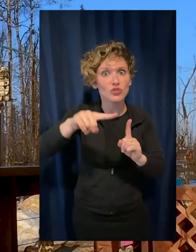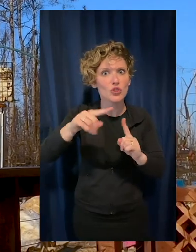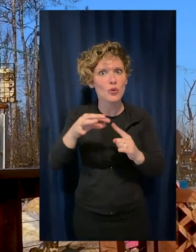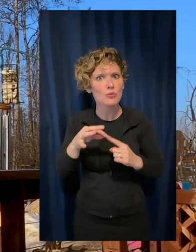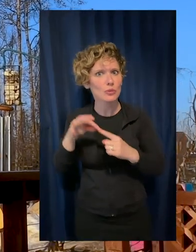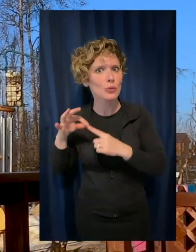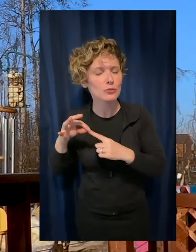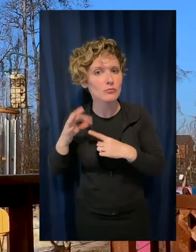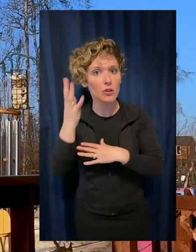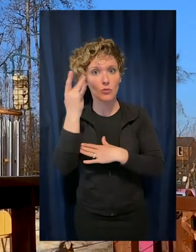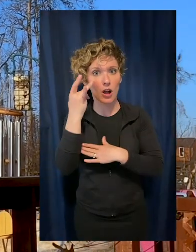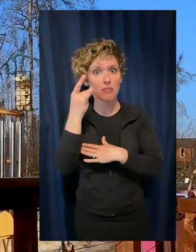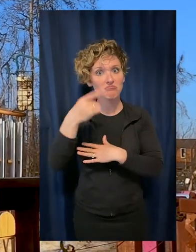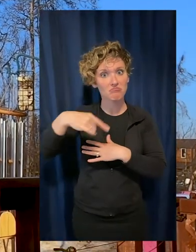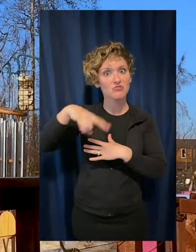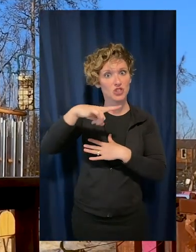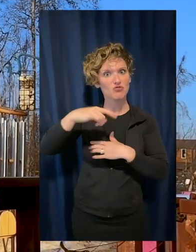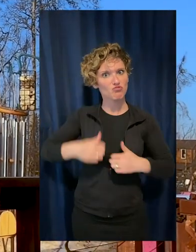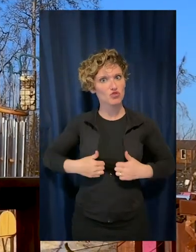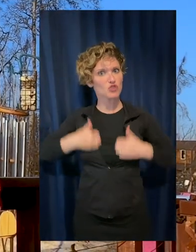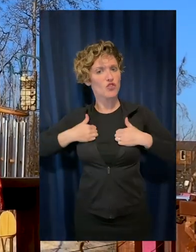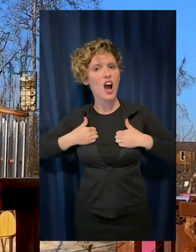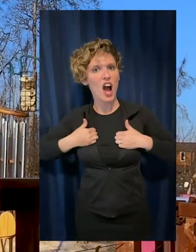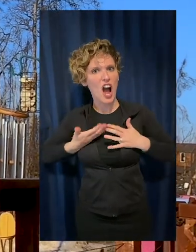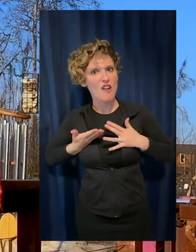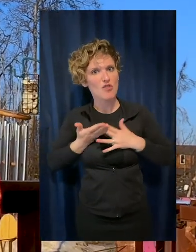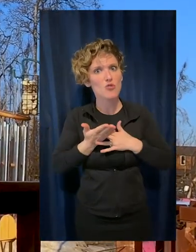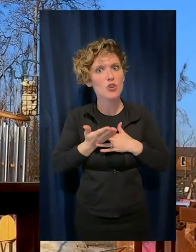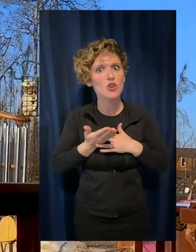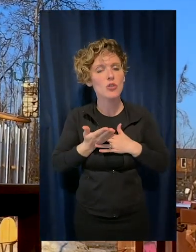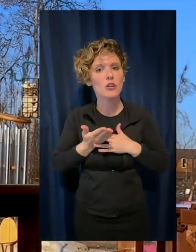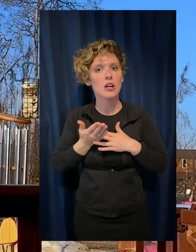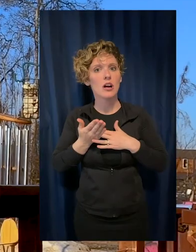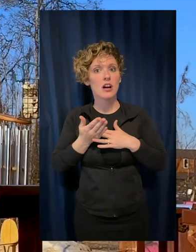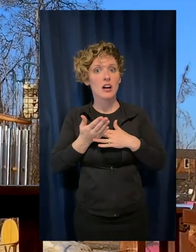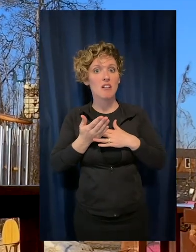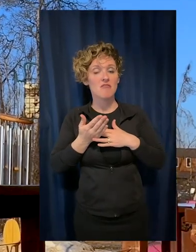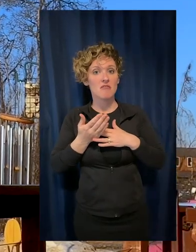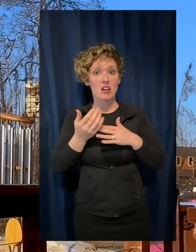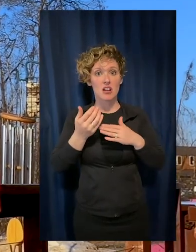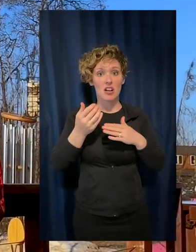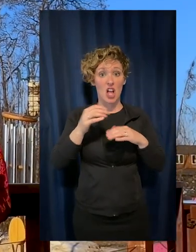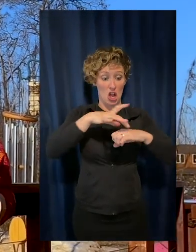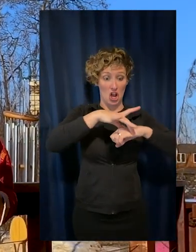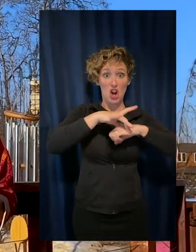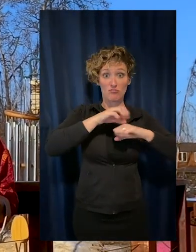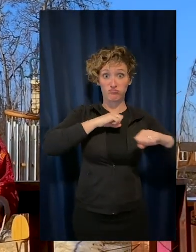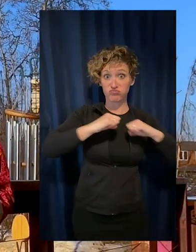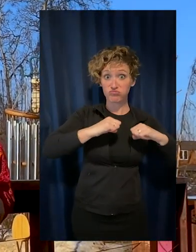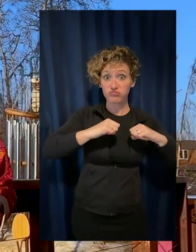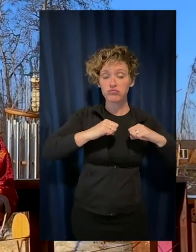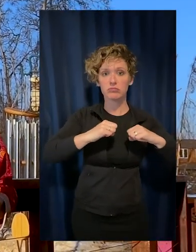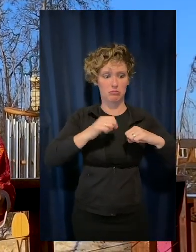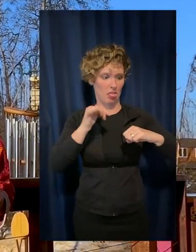through and actually been able to learn and thrive through both the earthquake, which